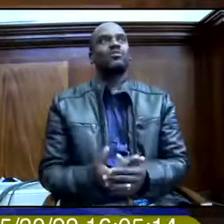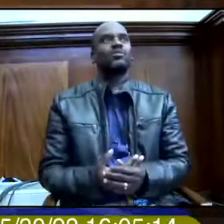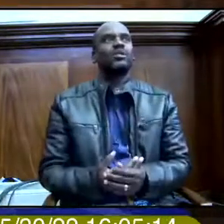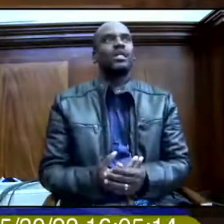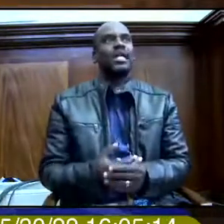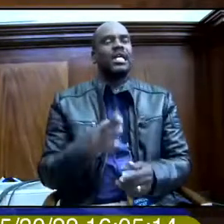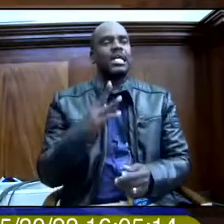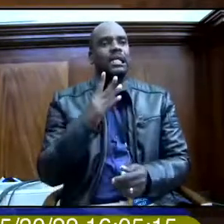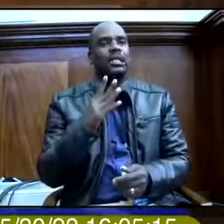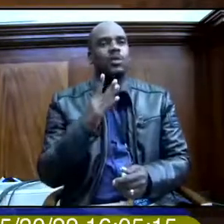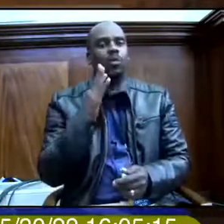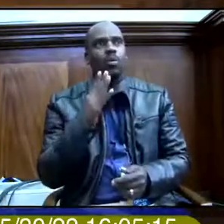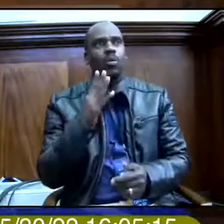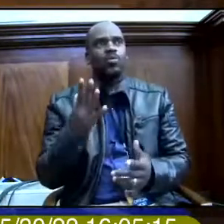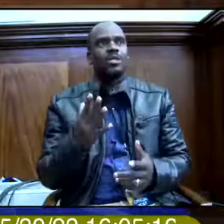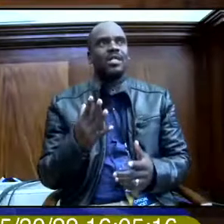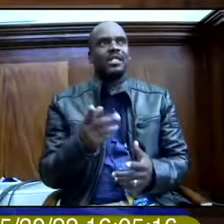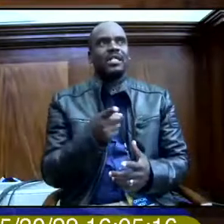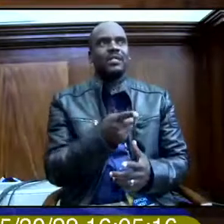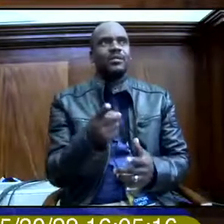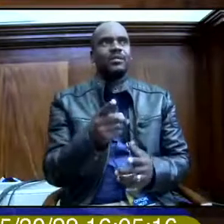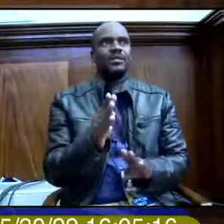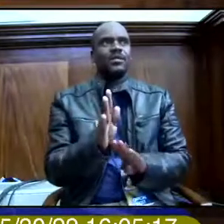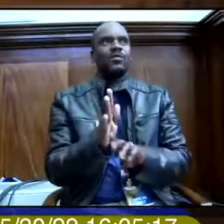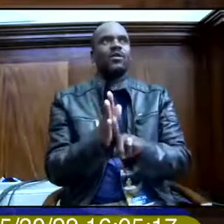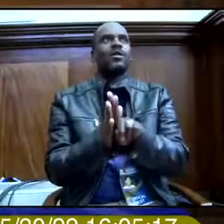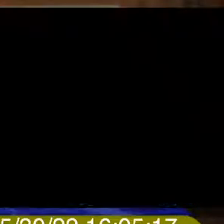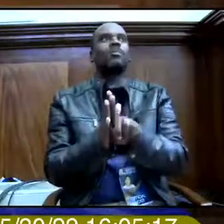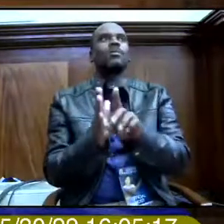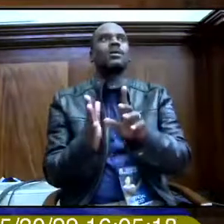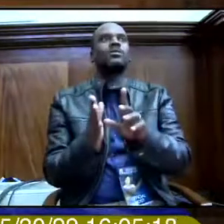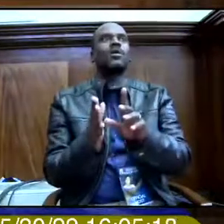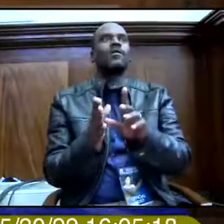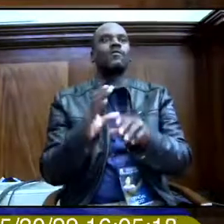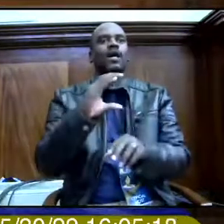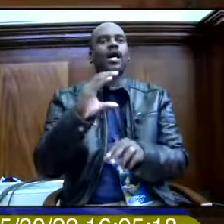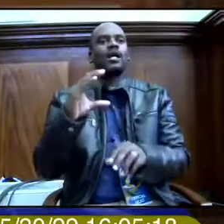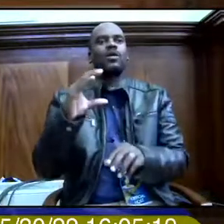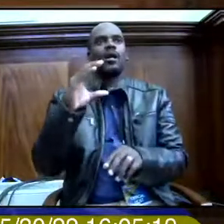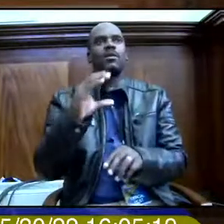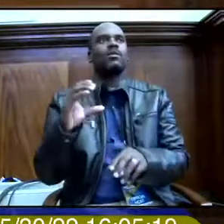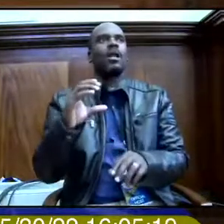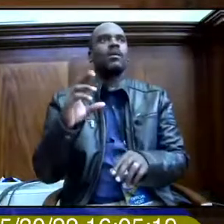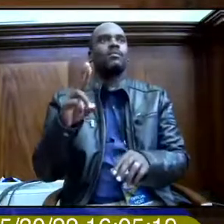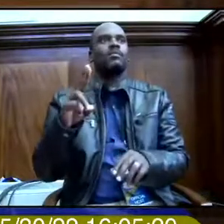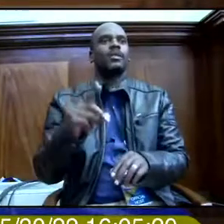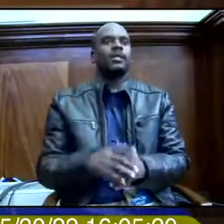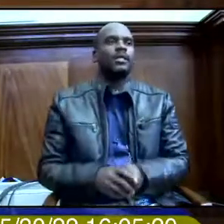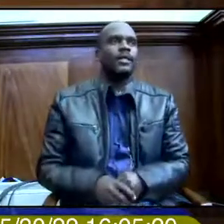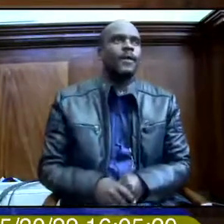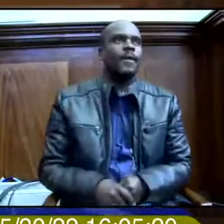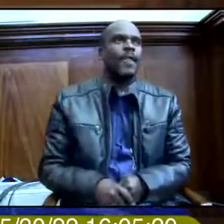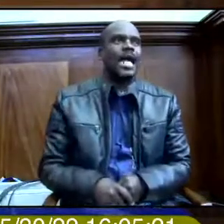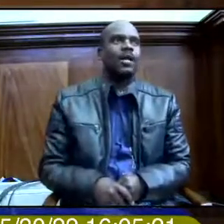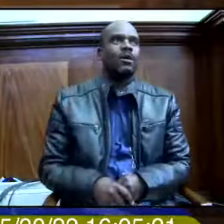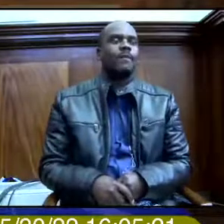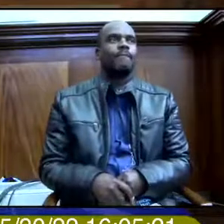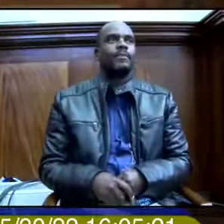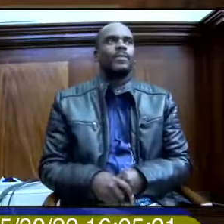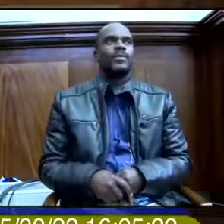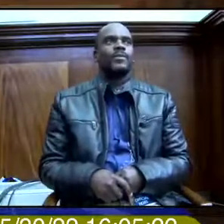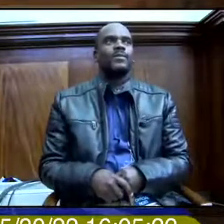is one area that is a problem development of curriculum and learning material we are the old players